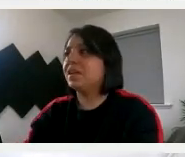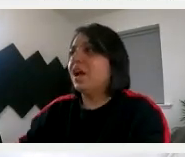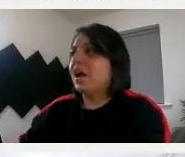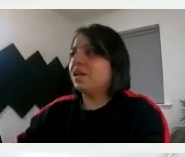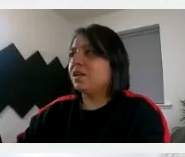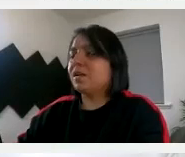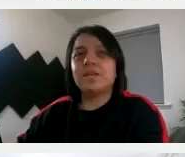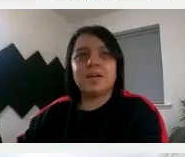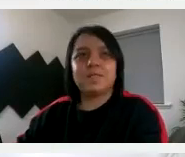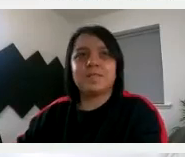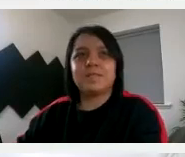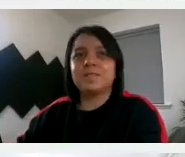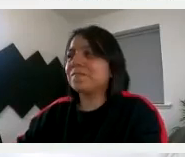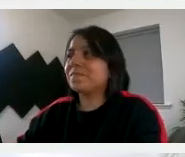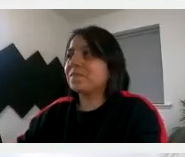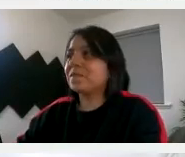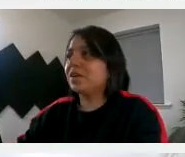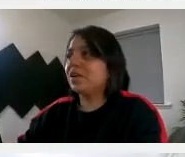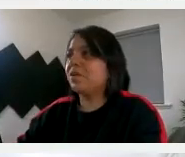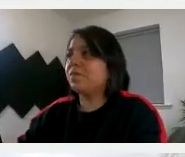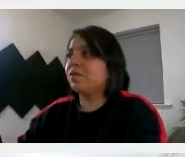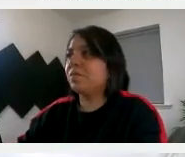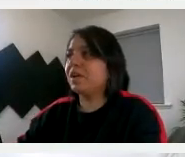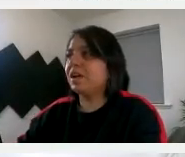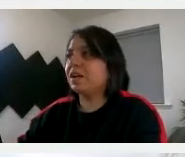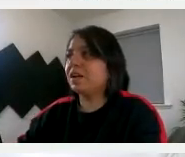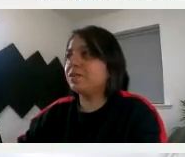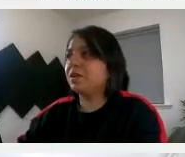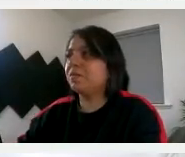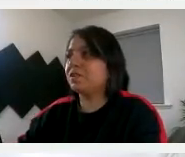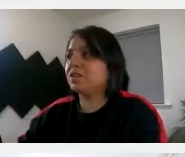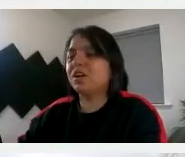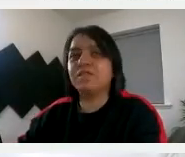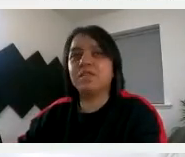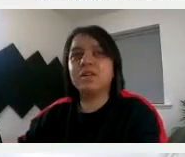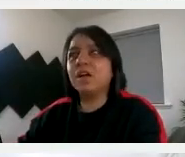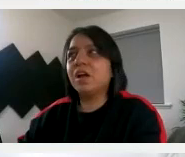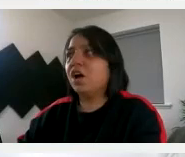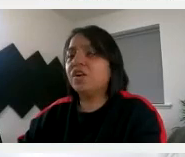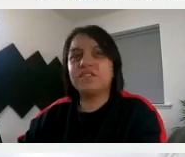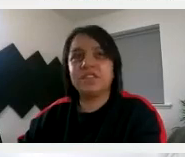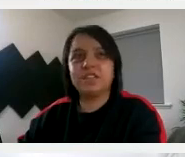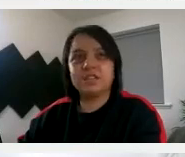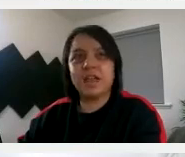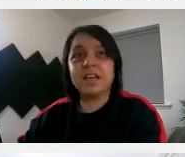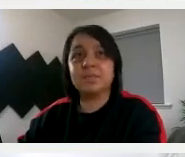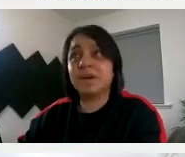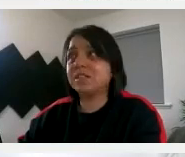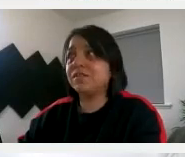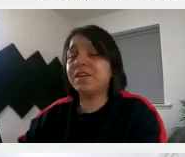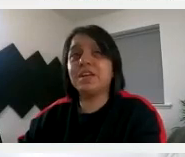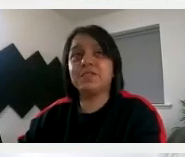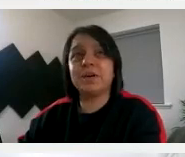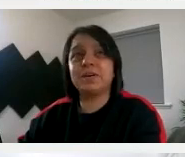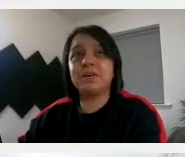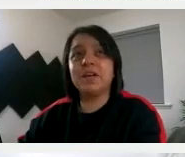it. Yeah. So a lot of people up here in Aberdeen, because there's a lot of overseas expats living